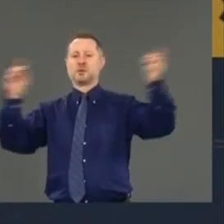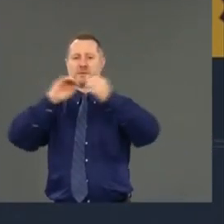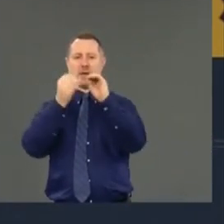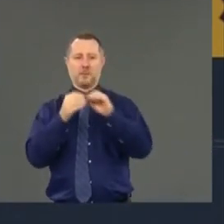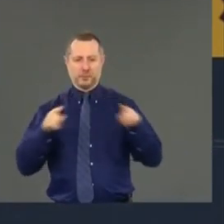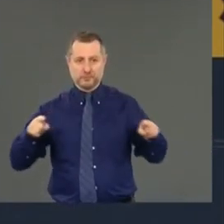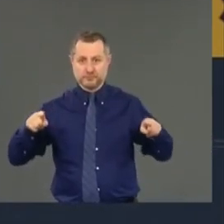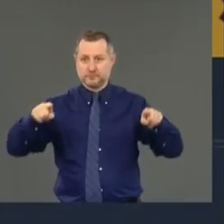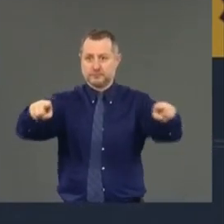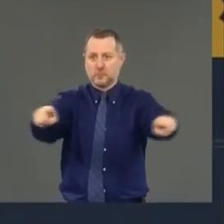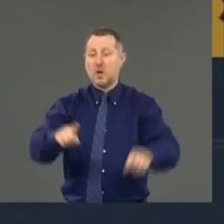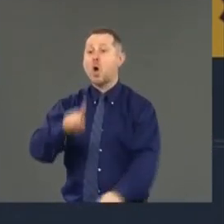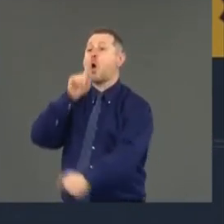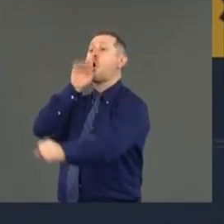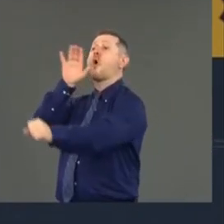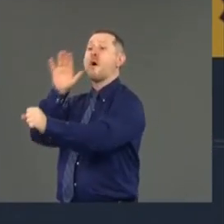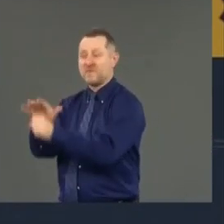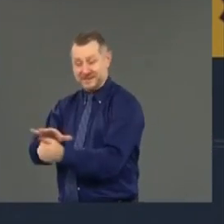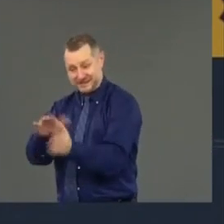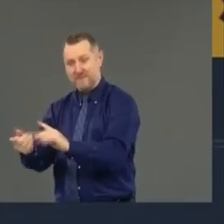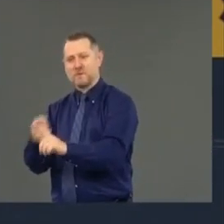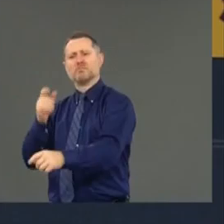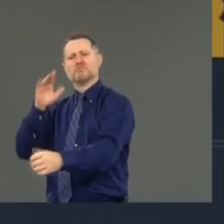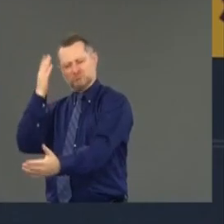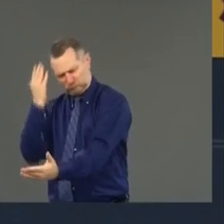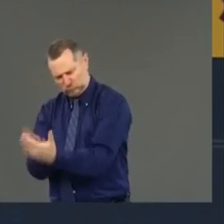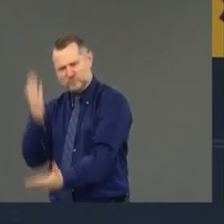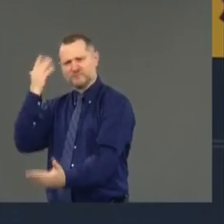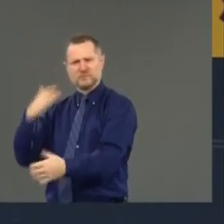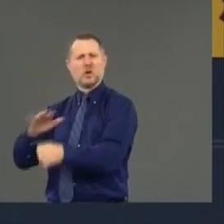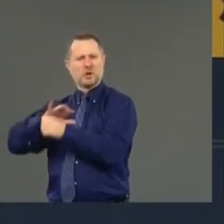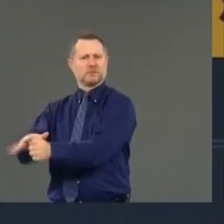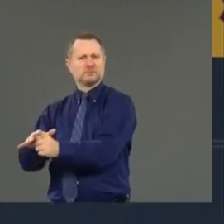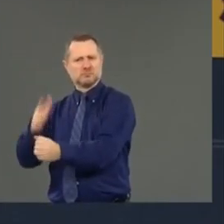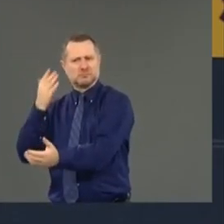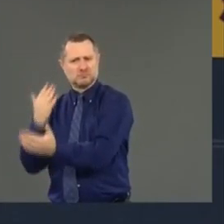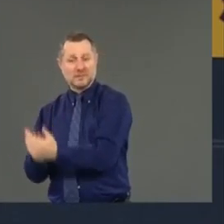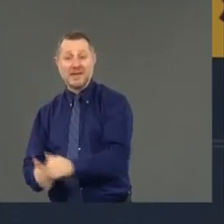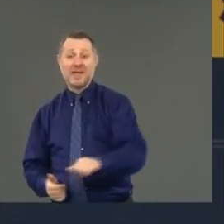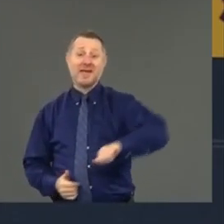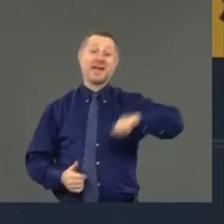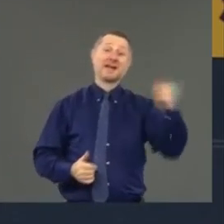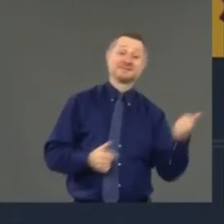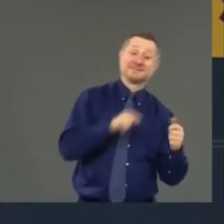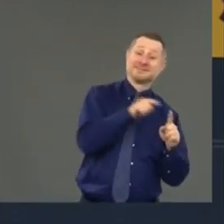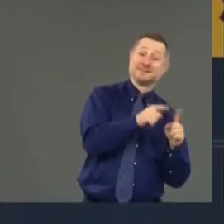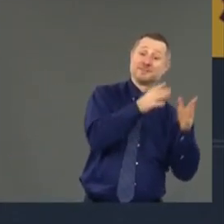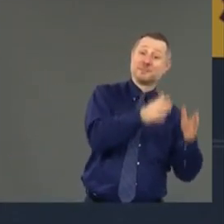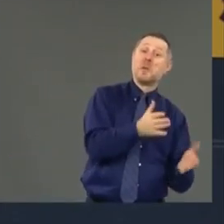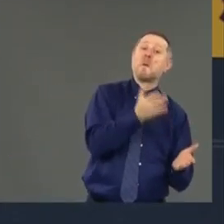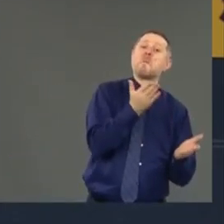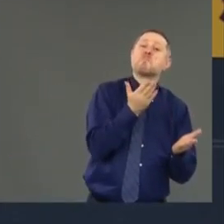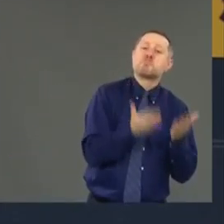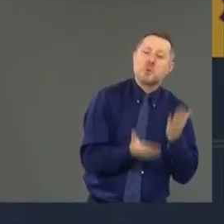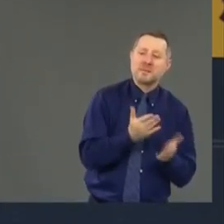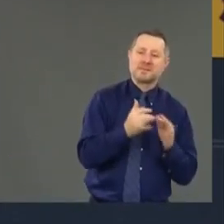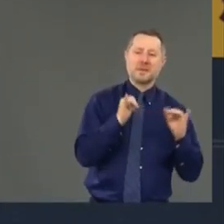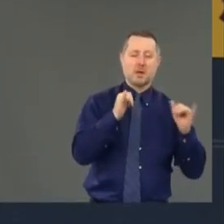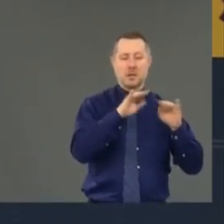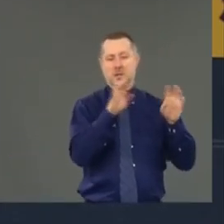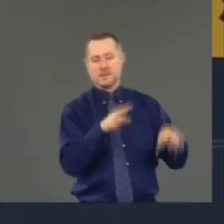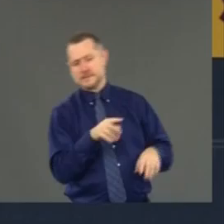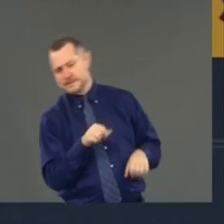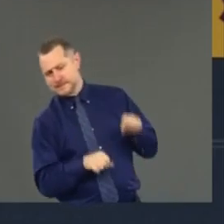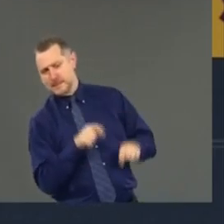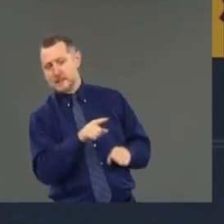is confirmed death. And then there's another calculus which is probable, but we're not sure. And we'll